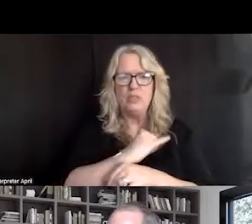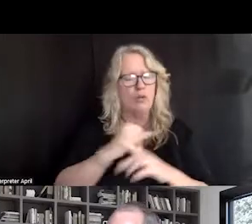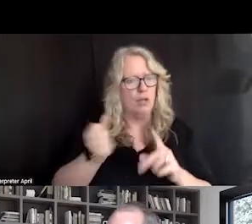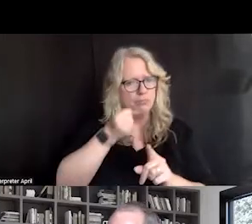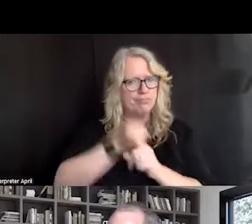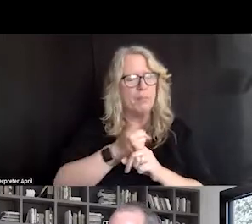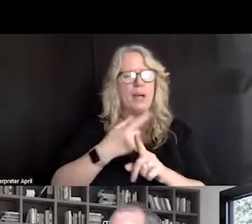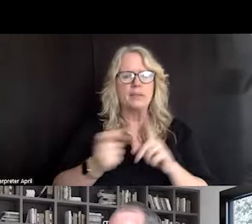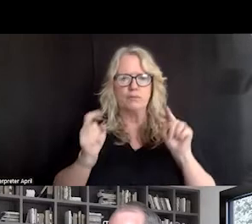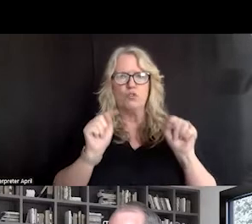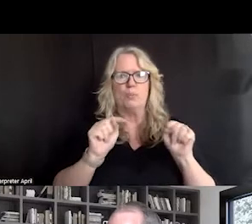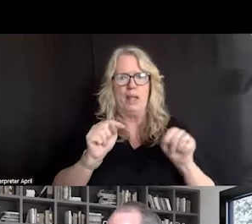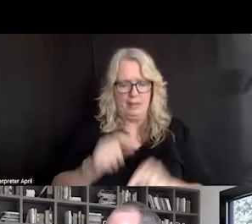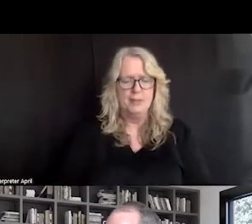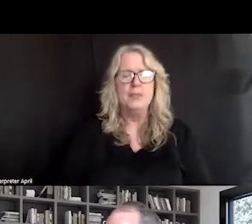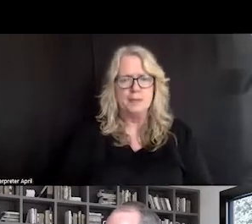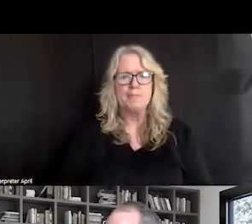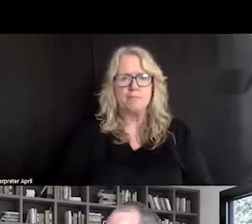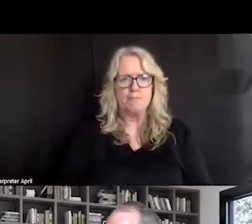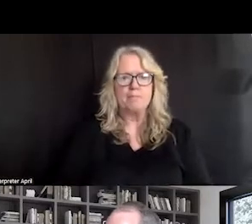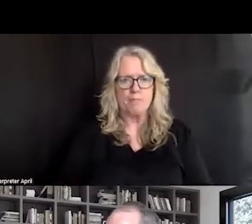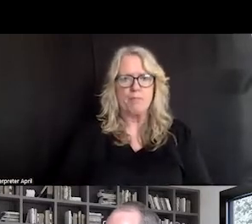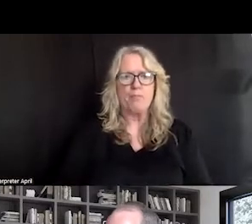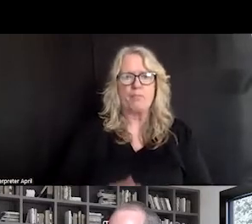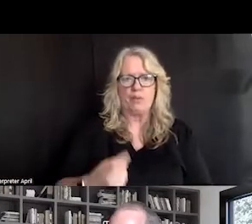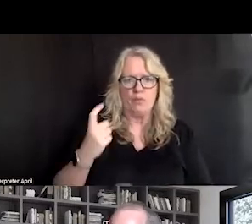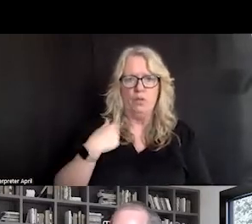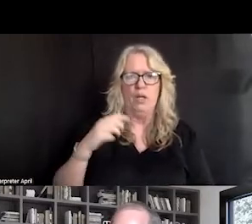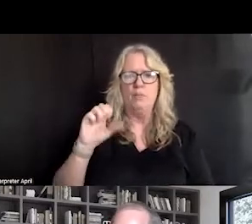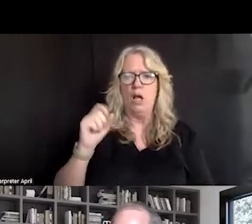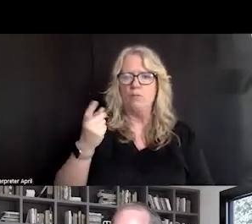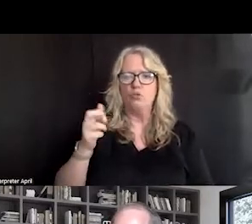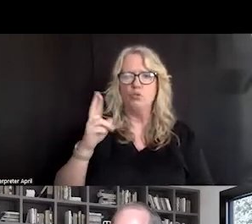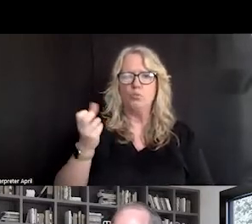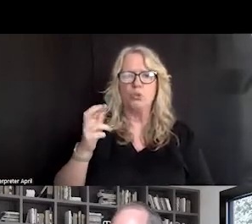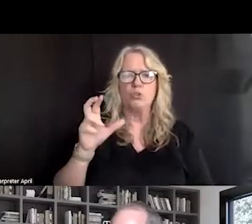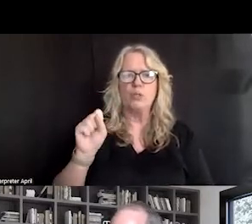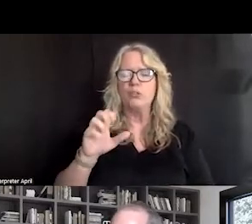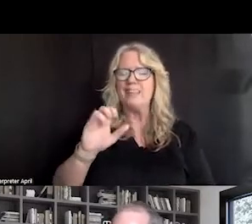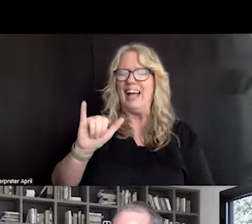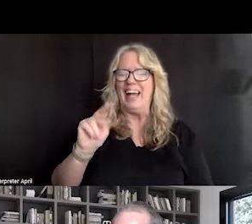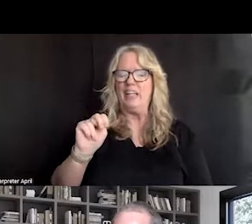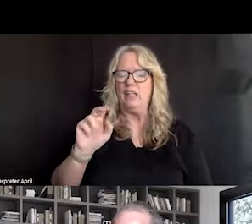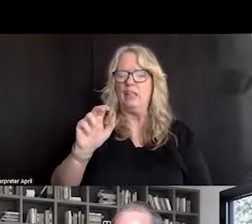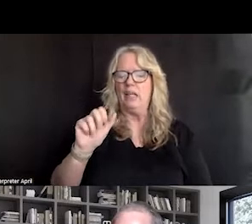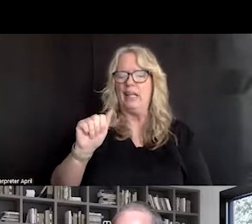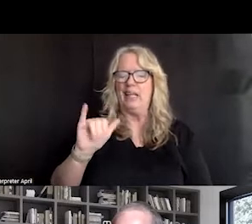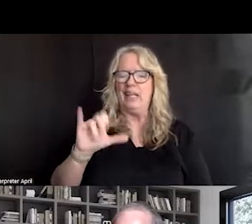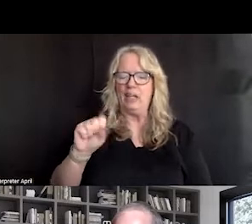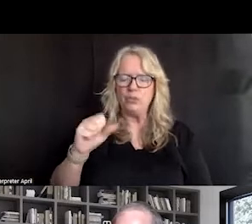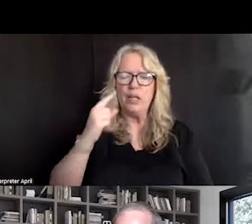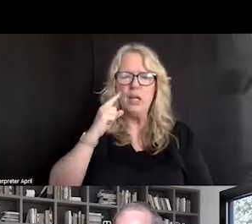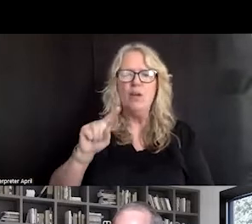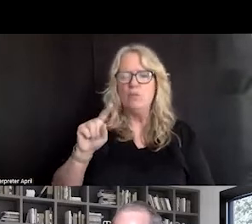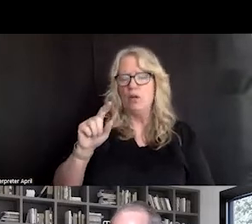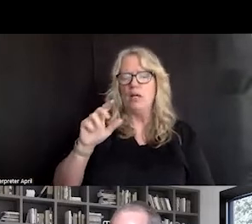by this, but Ian Ayers from Yale, the author of Super Crunchers, also references that story of the grapes, but writes,